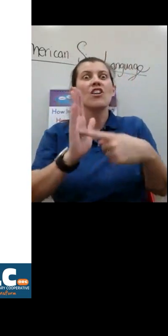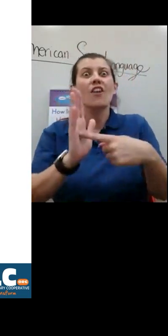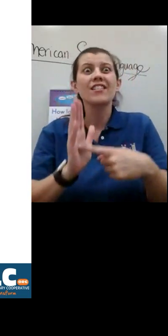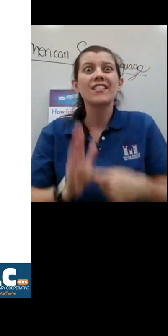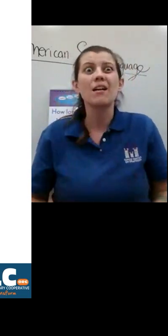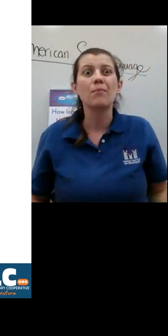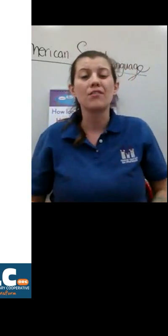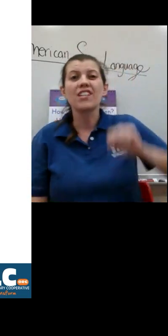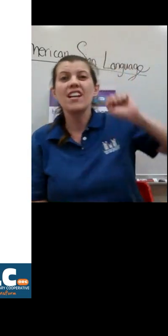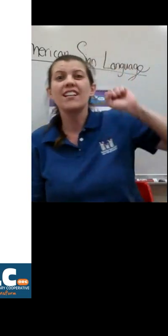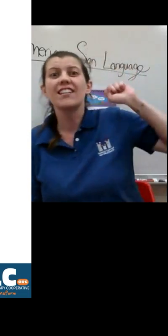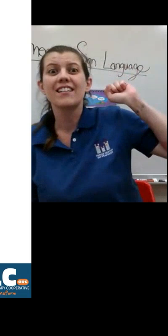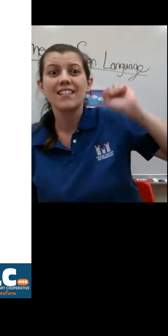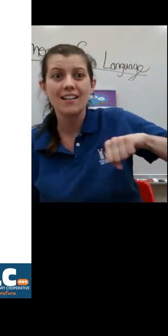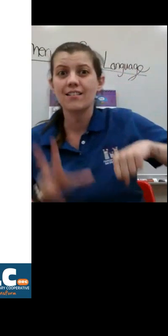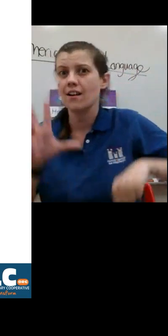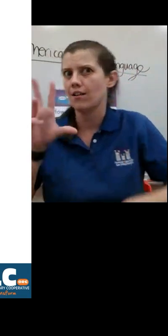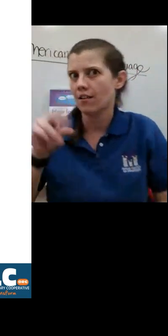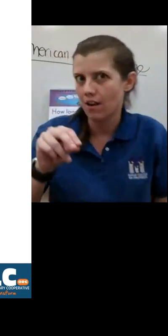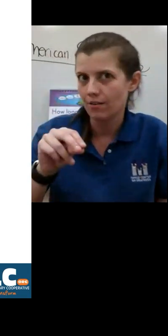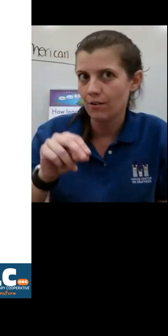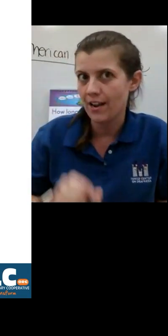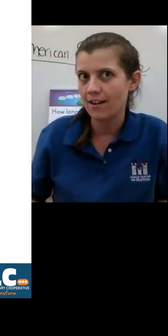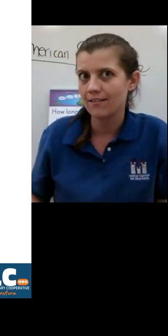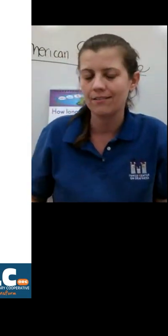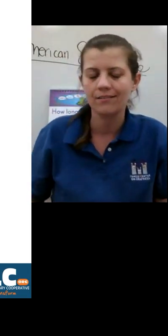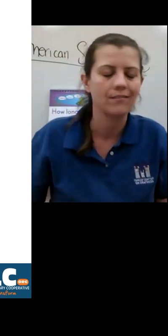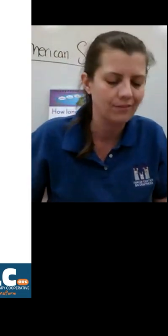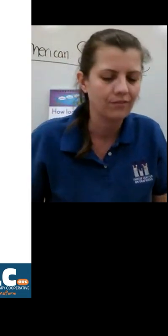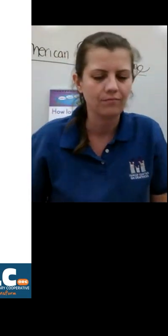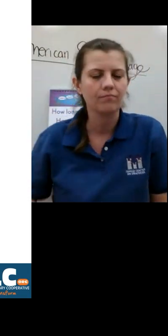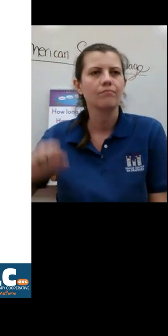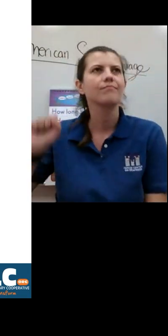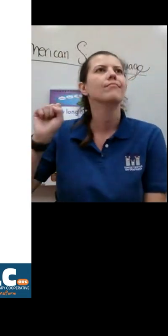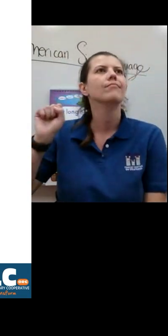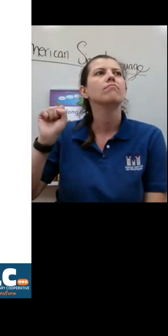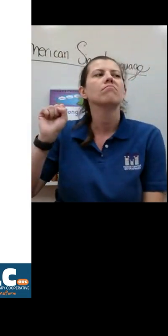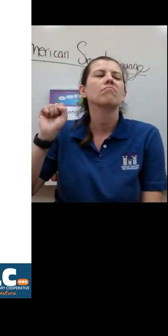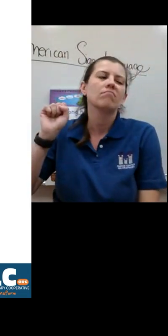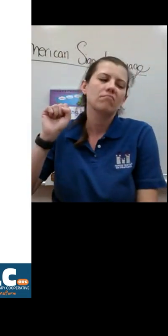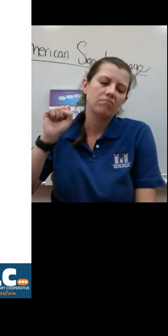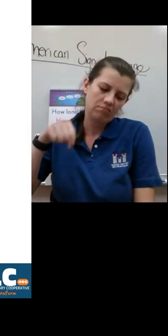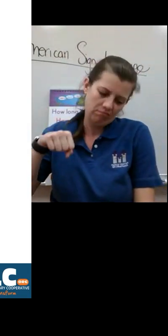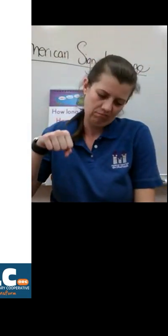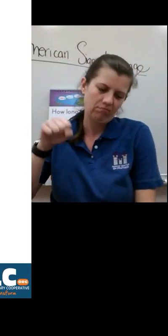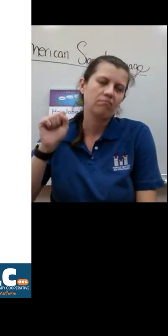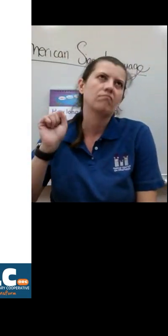I'm going to give you another example of saying yes and no, okay?